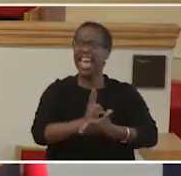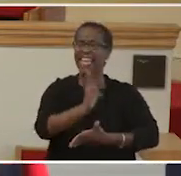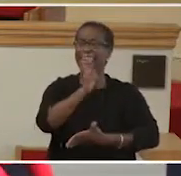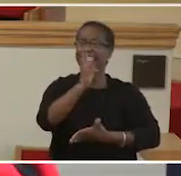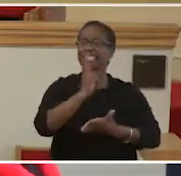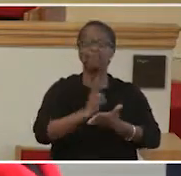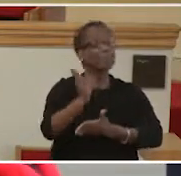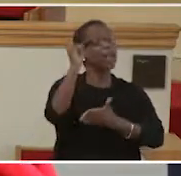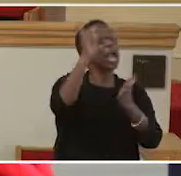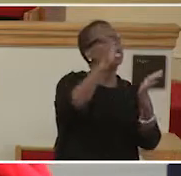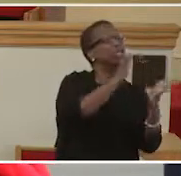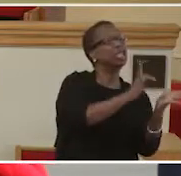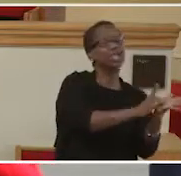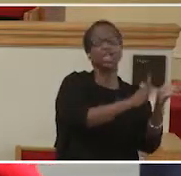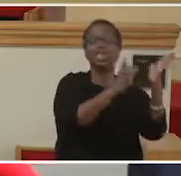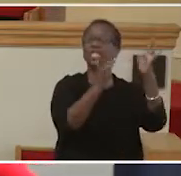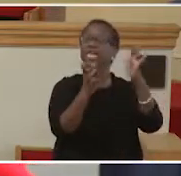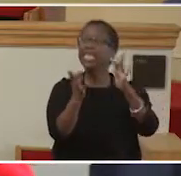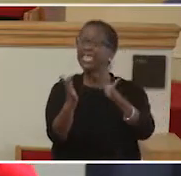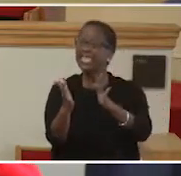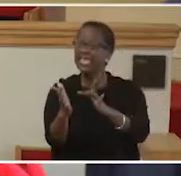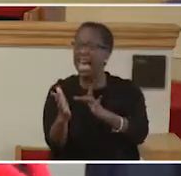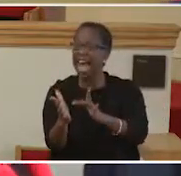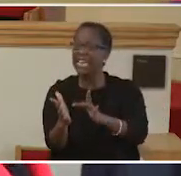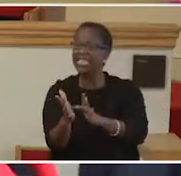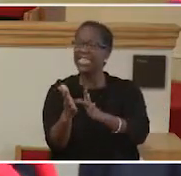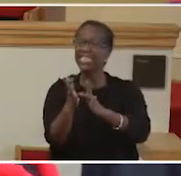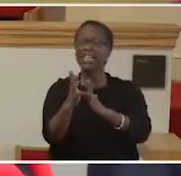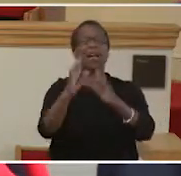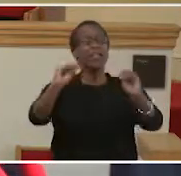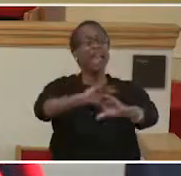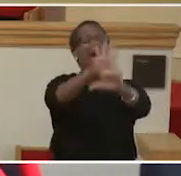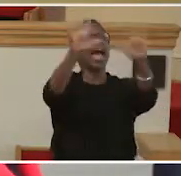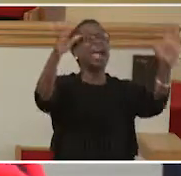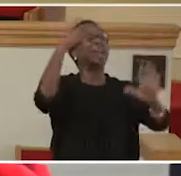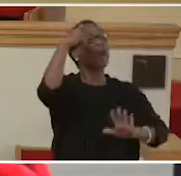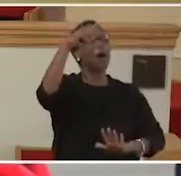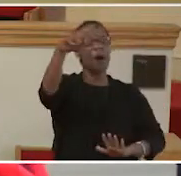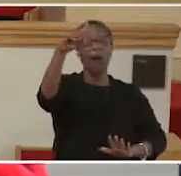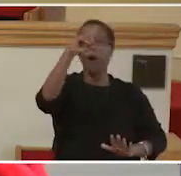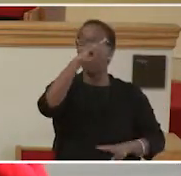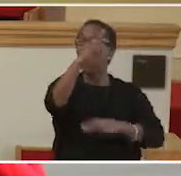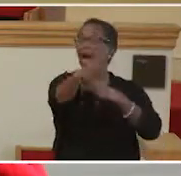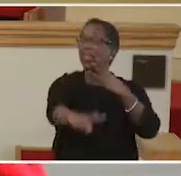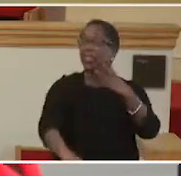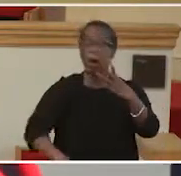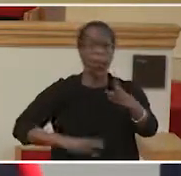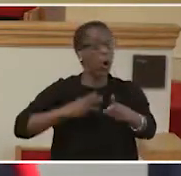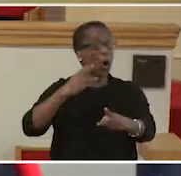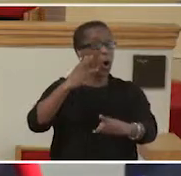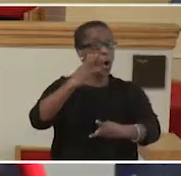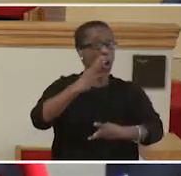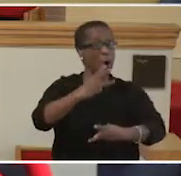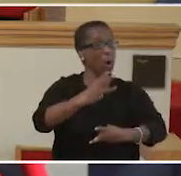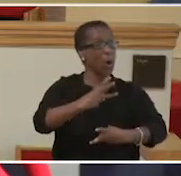righteousness. Oh, Jesus, the light of the